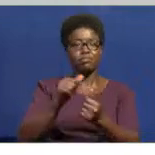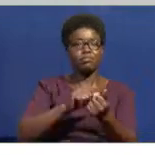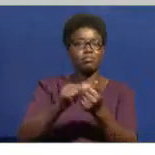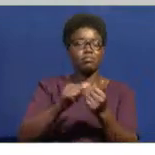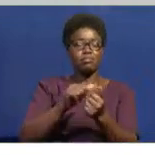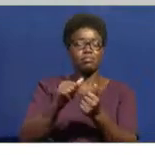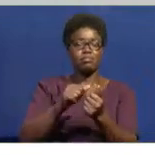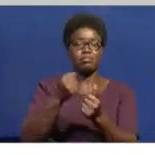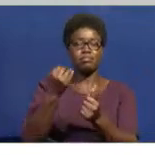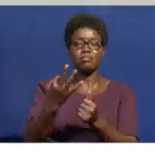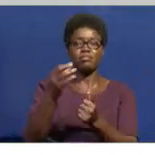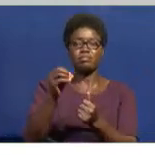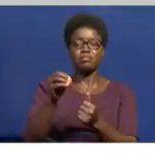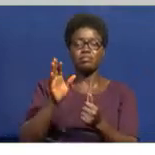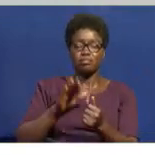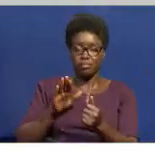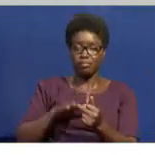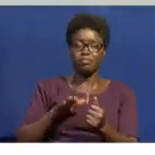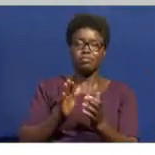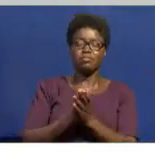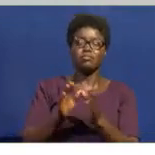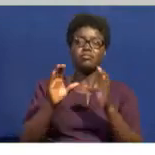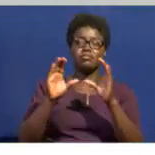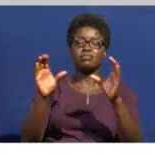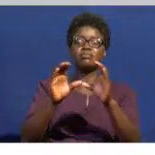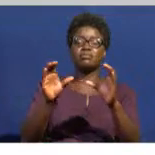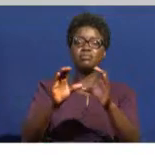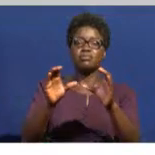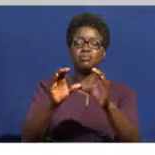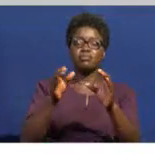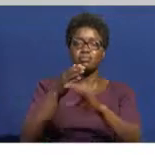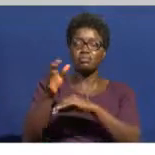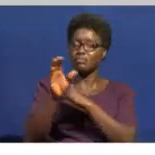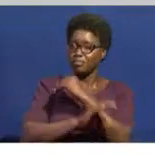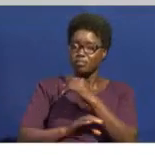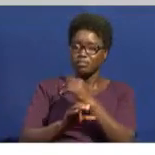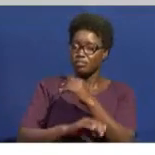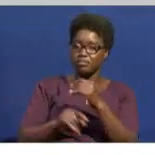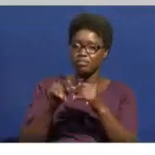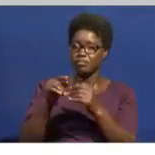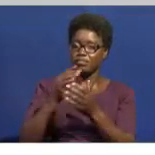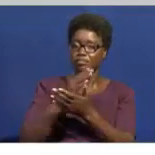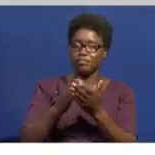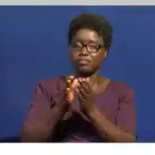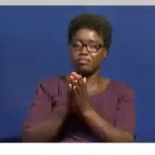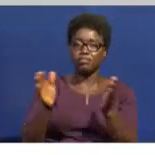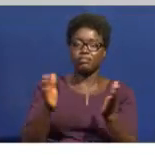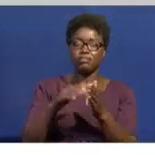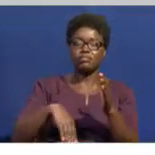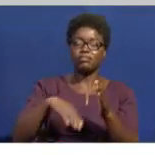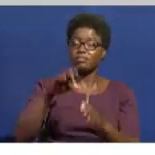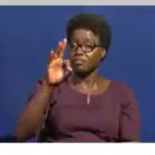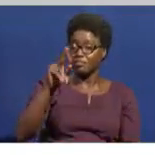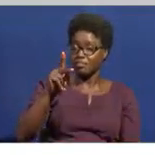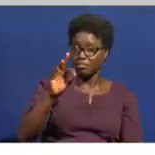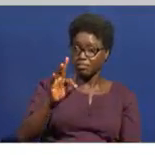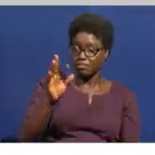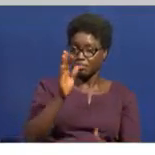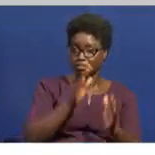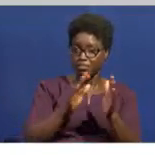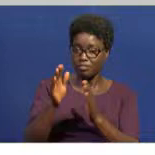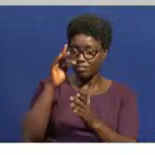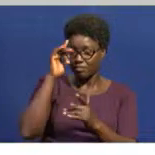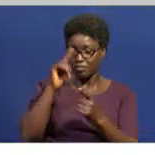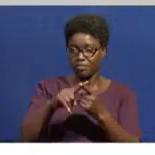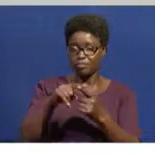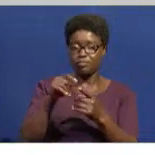bringing together 30 female coaches from across the country. The initiative is part of a broader Football Kenya Federation strategy